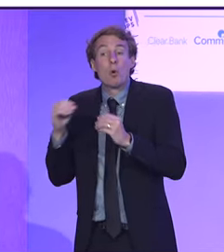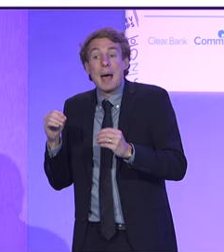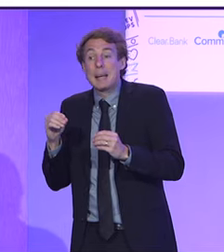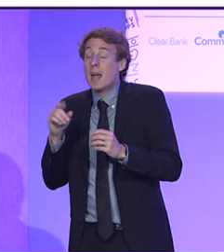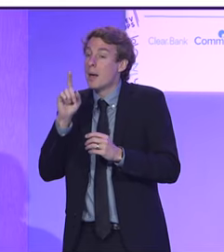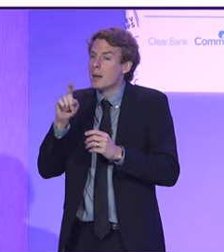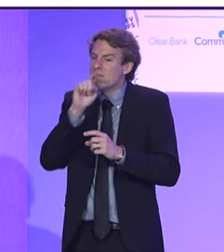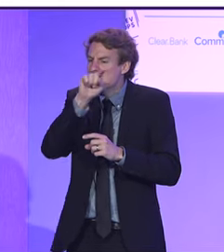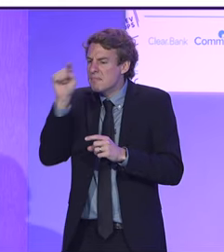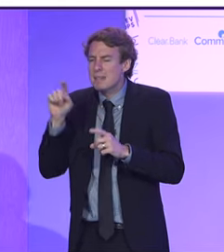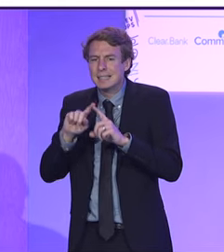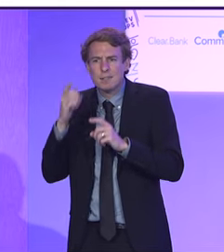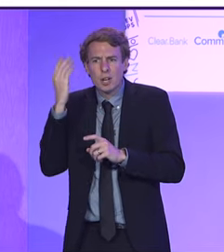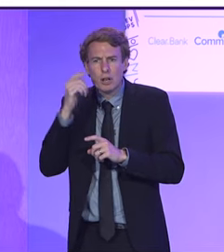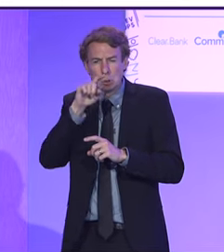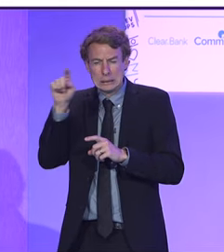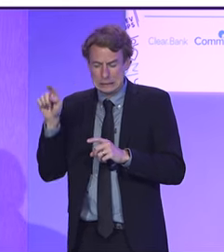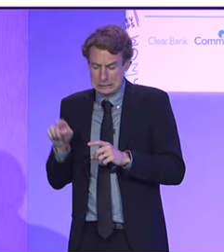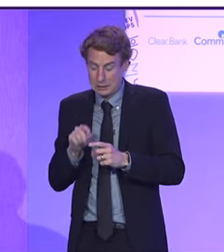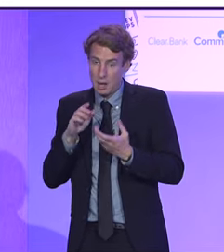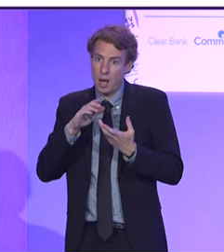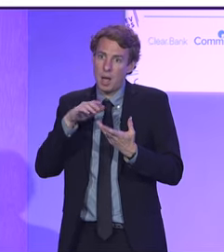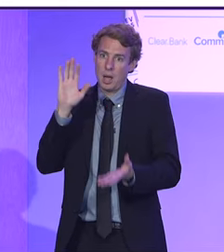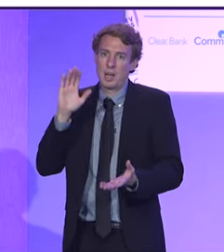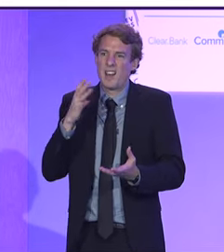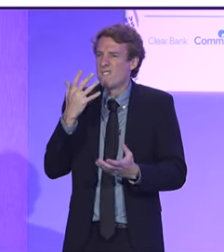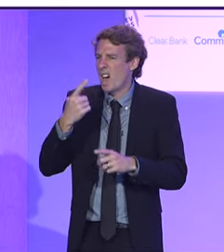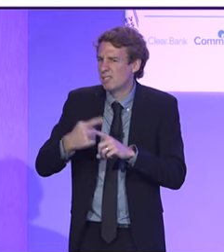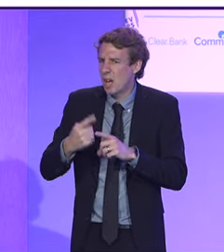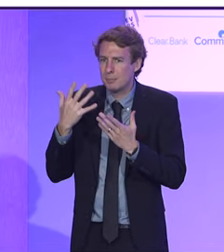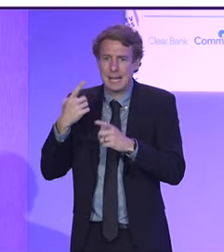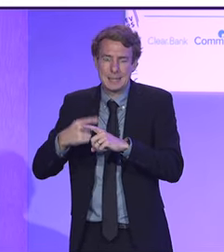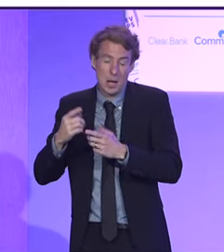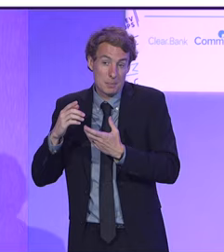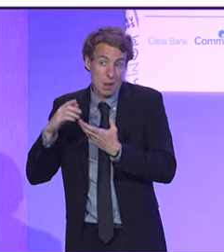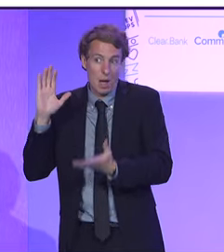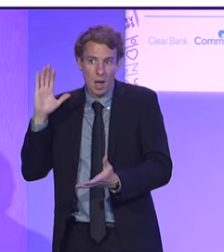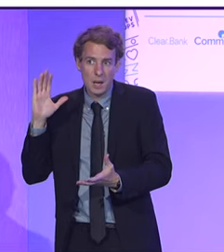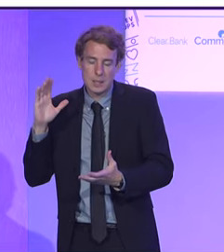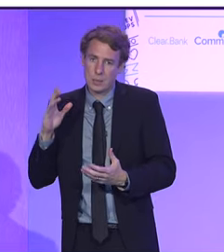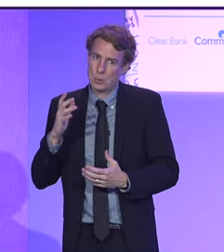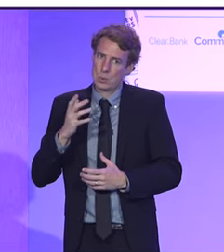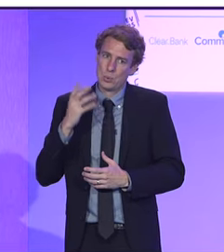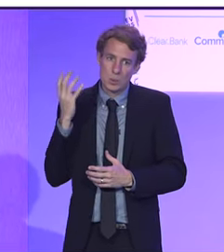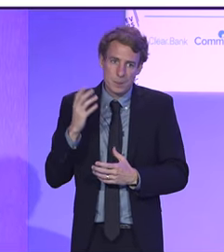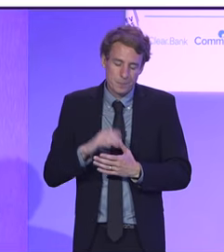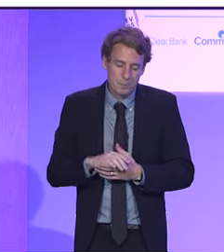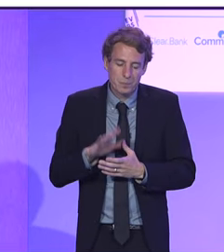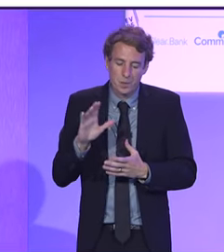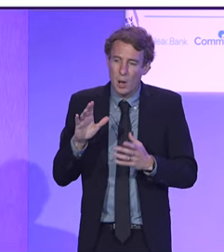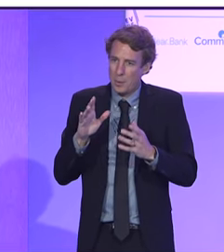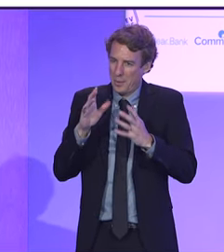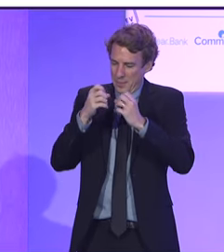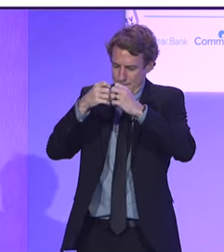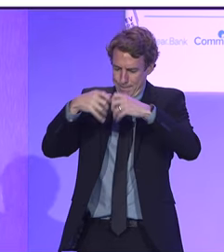almost 5 times or 10 times as high. So what happened here? Let's take a look at the systems map to understand what